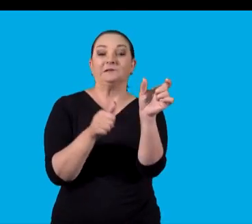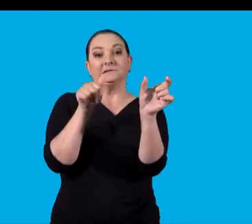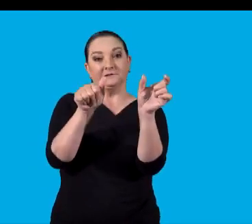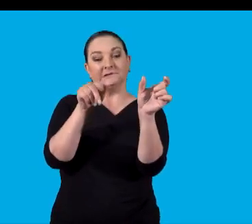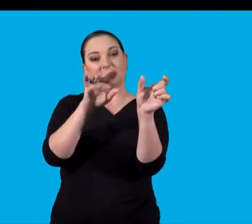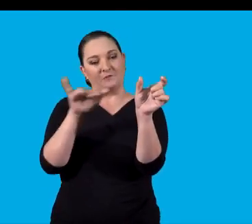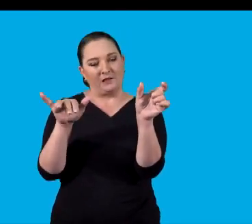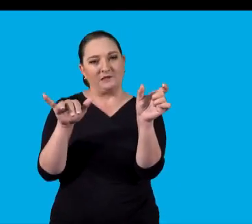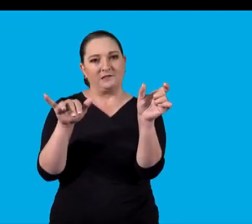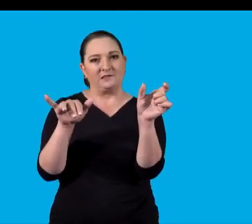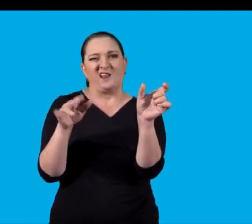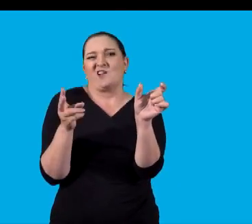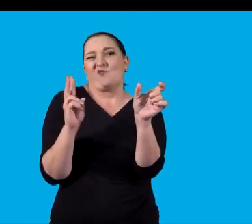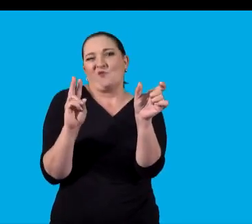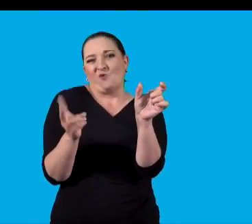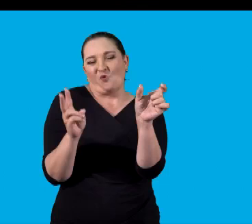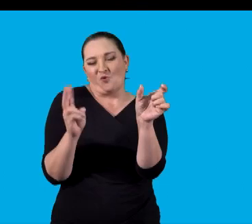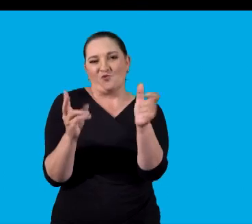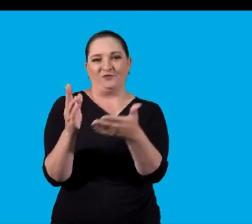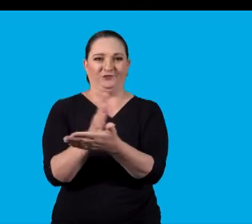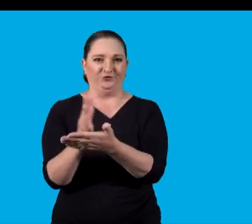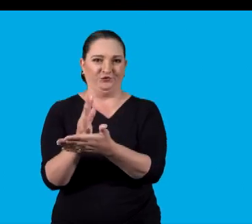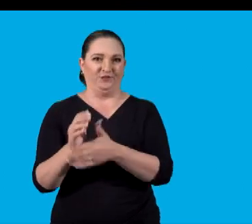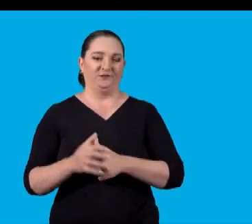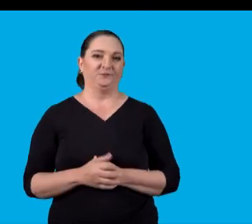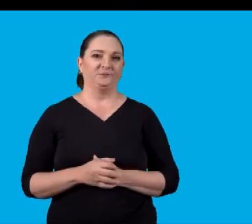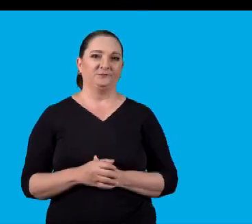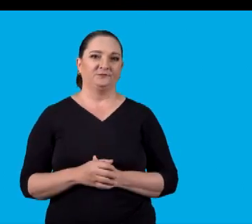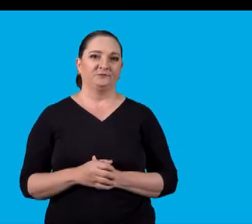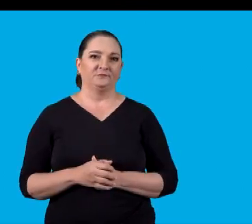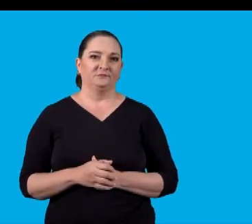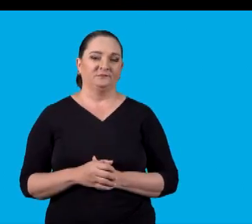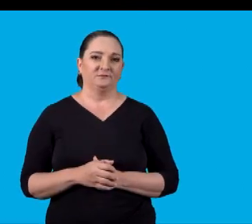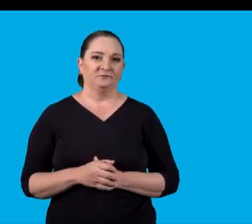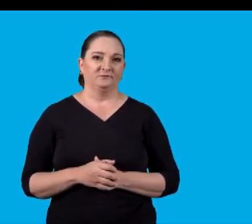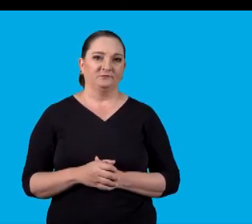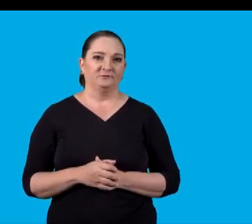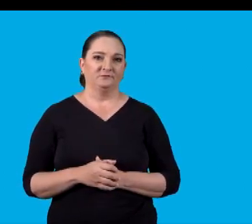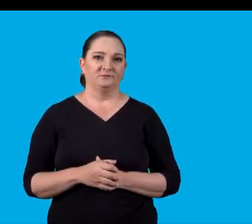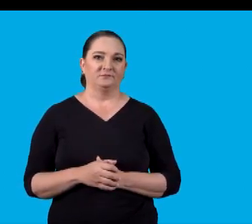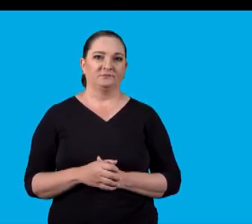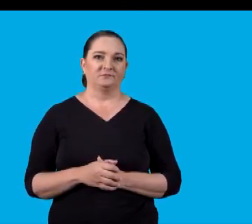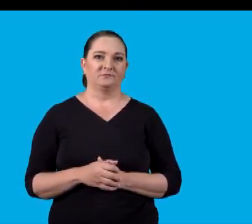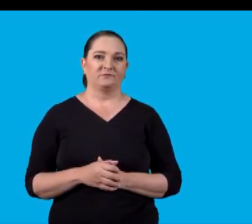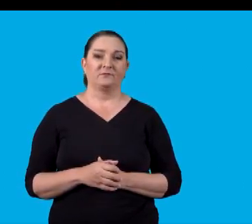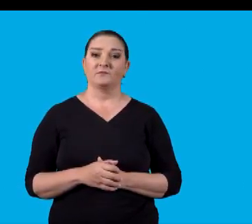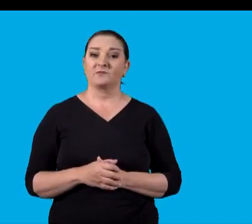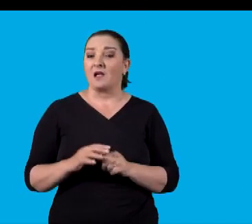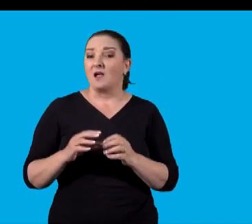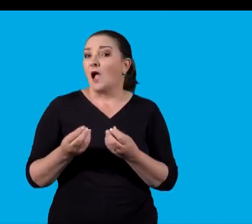was 6 million shares. All right, 6 million ordinary